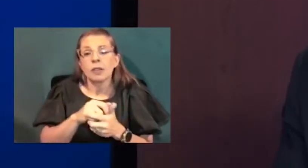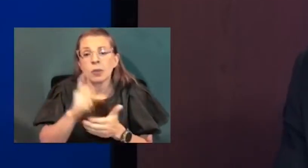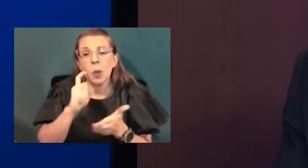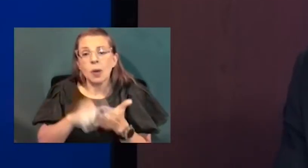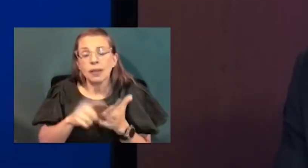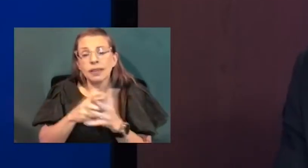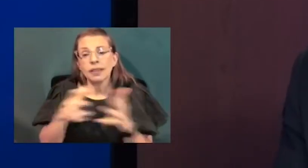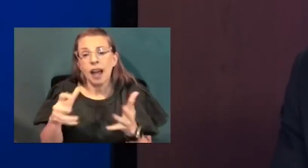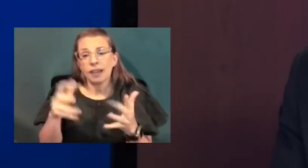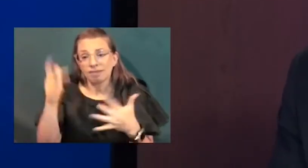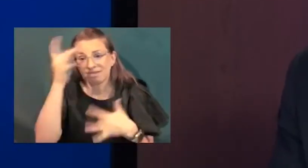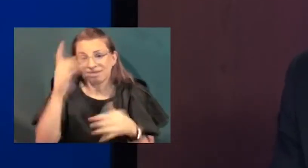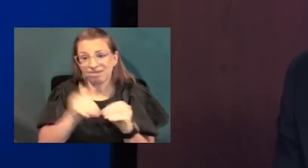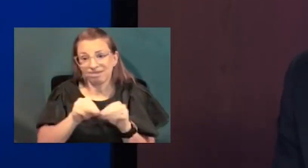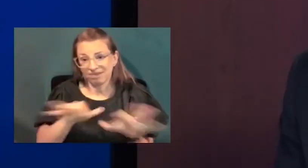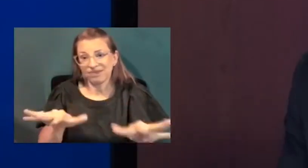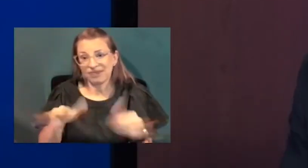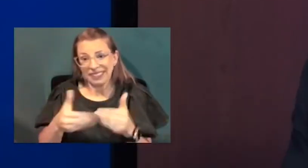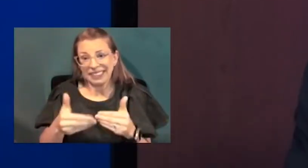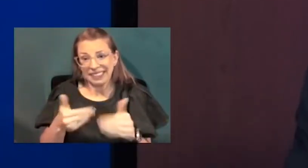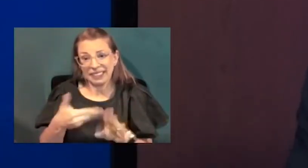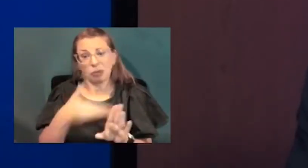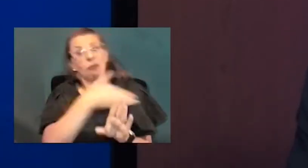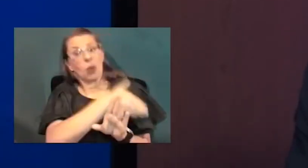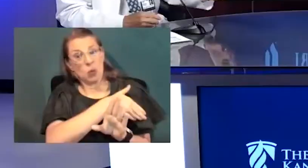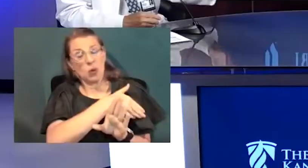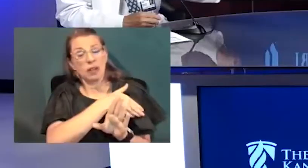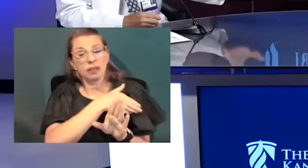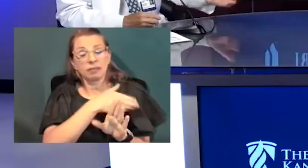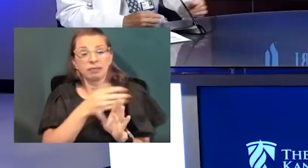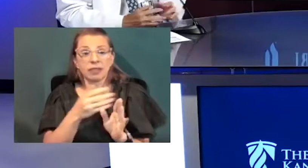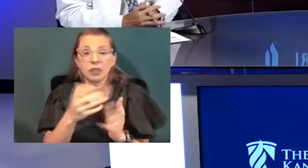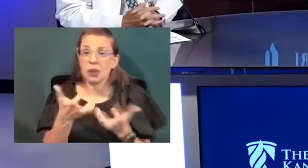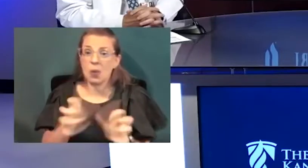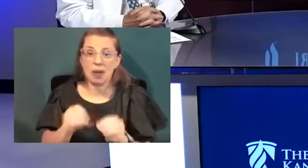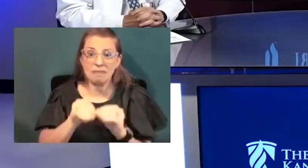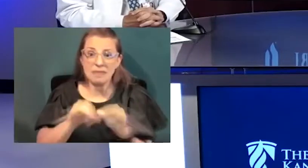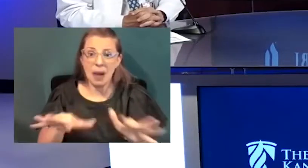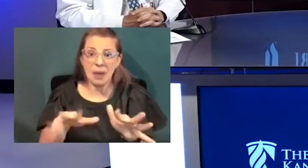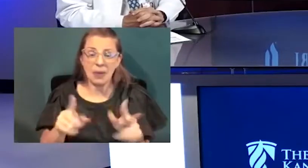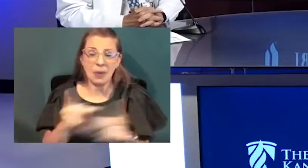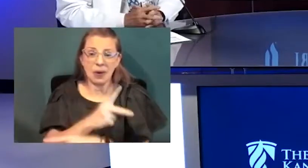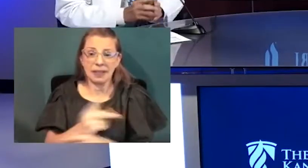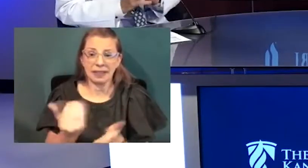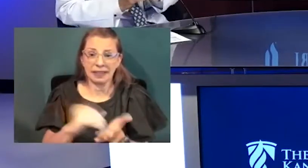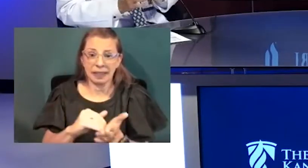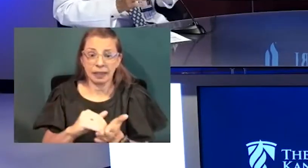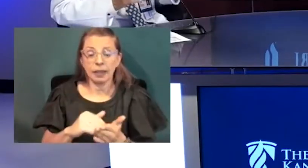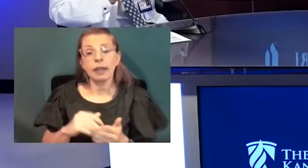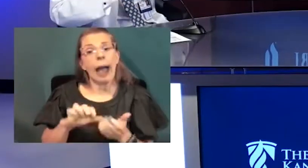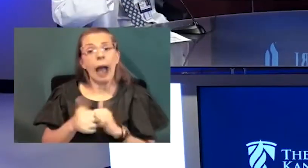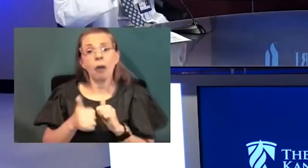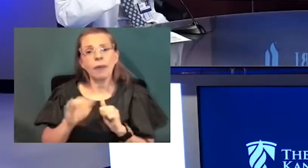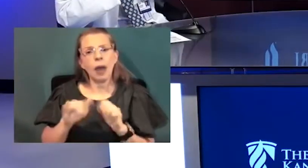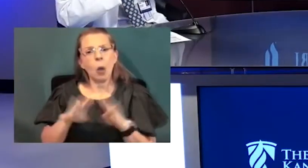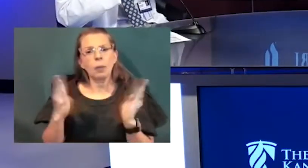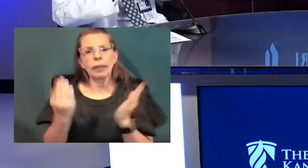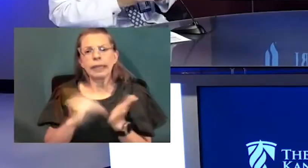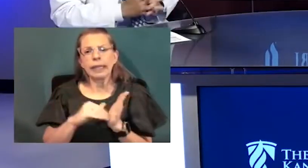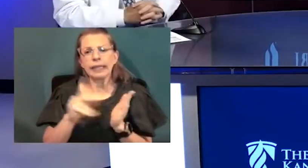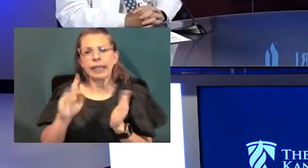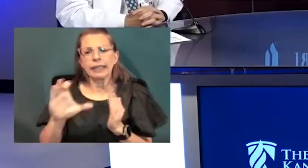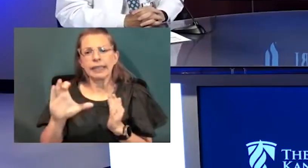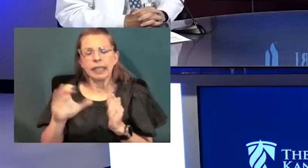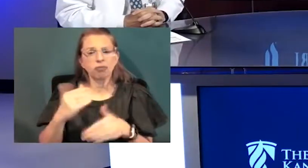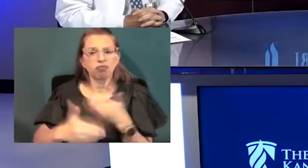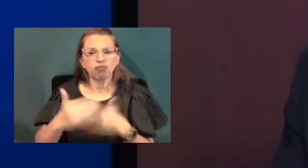want to make sure the variant doesn't have the opportunity for an outbreak. Speaking of which, how has the reopening for Kansas City gone? Are businesses coming back? Is the economy